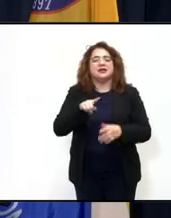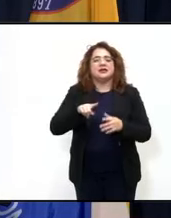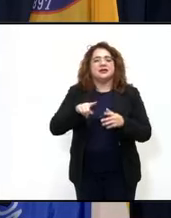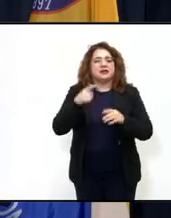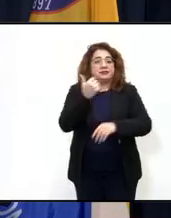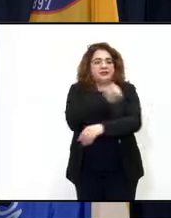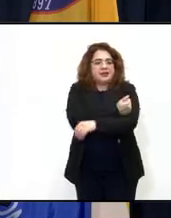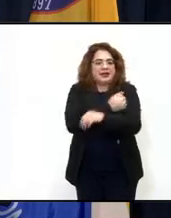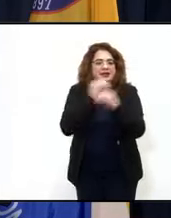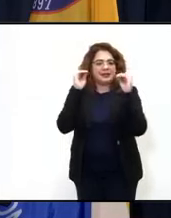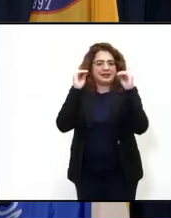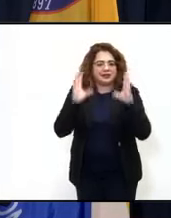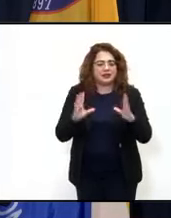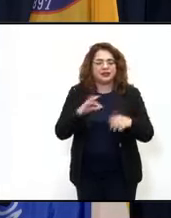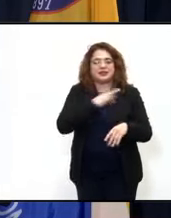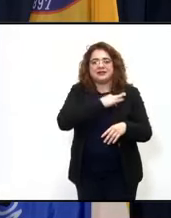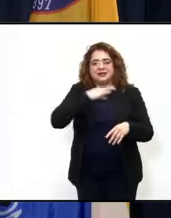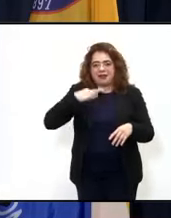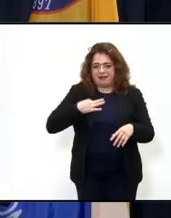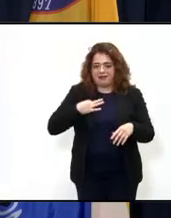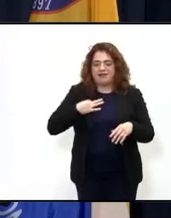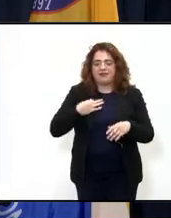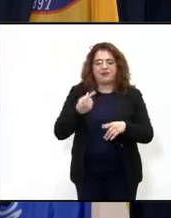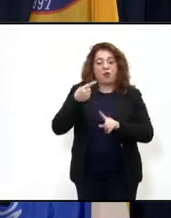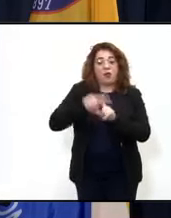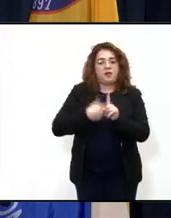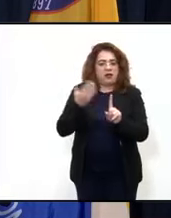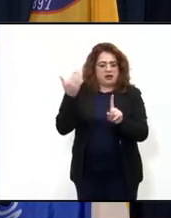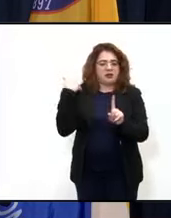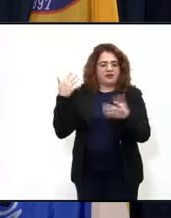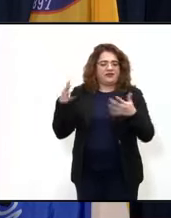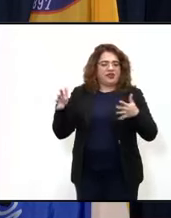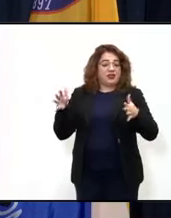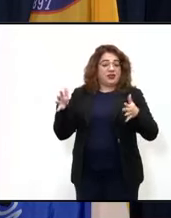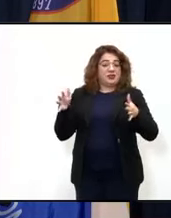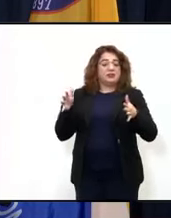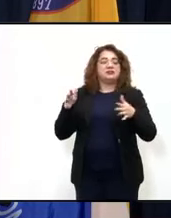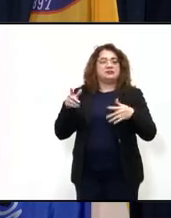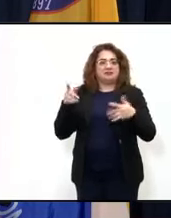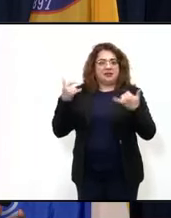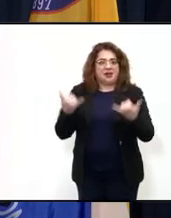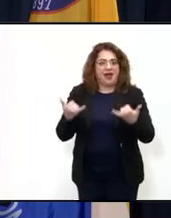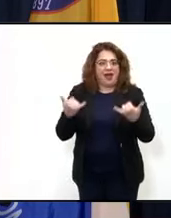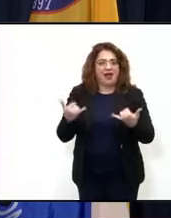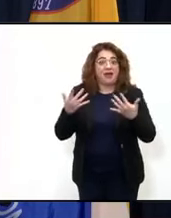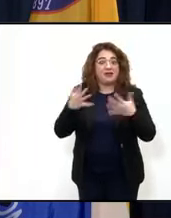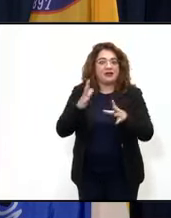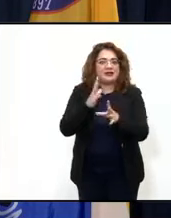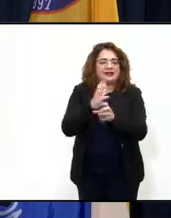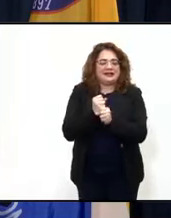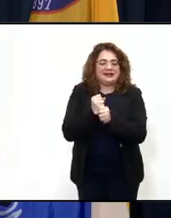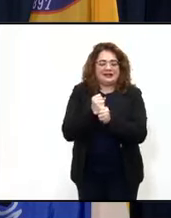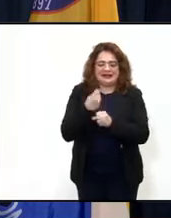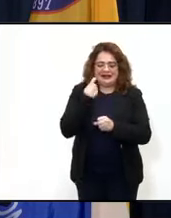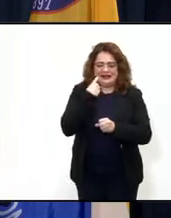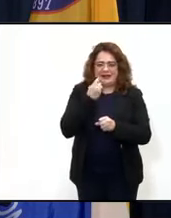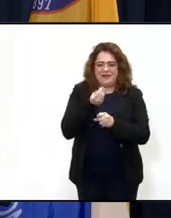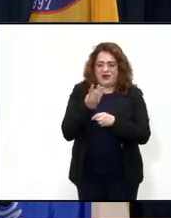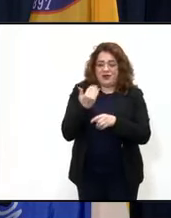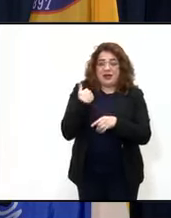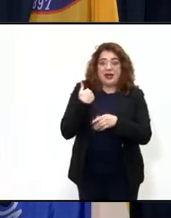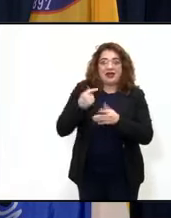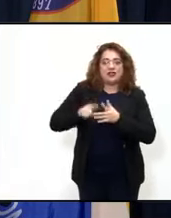vaccinating teachers and staff, faculty there about a month ago. And they have received now, just within these last couple